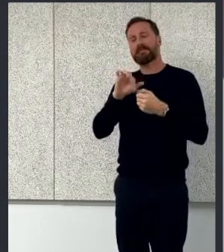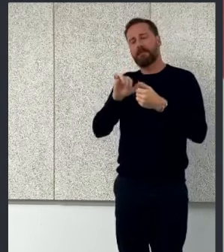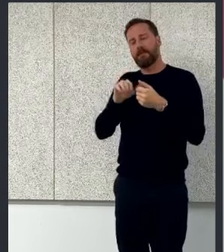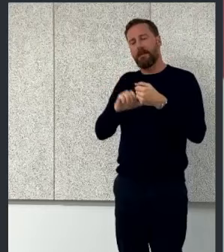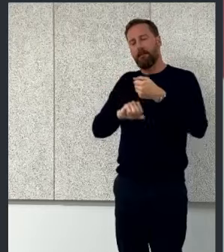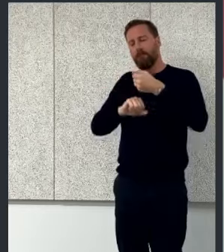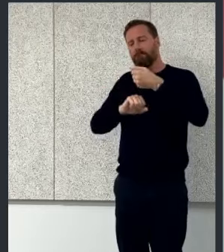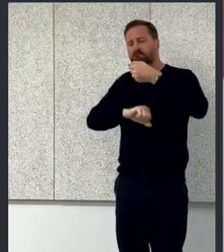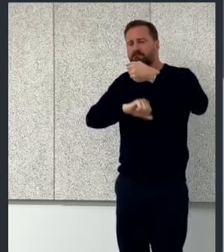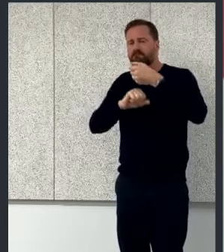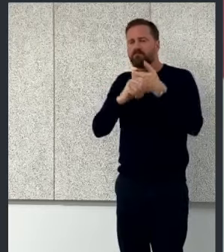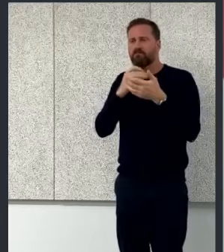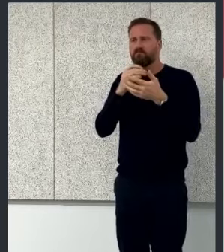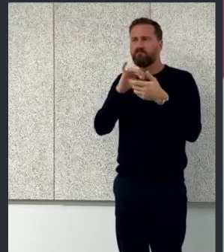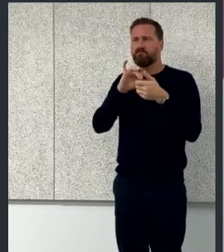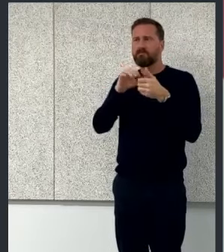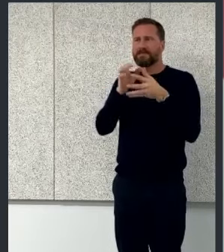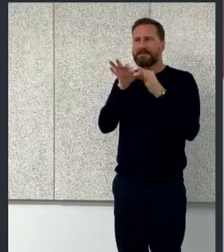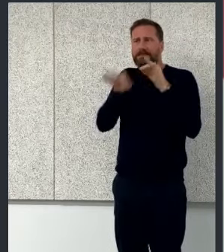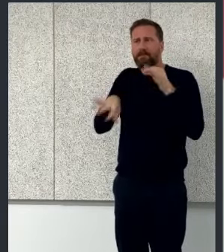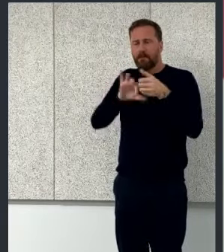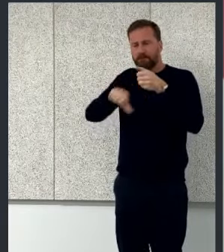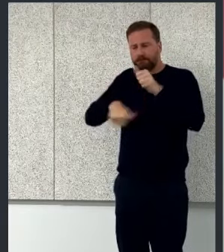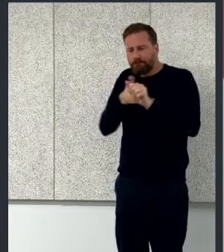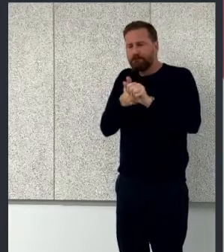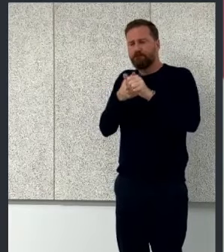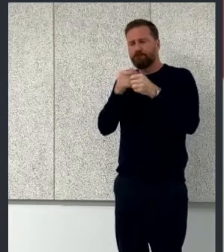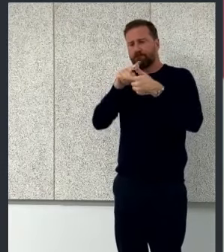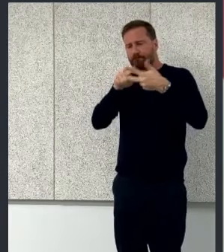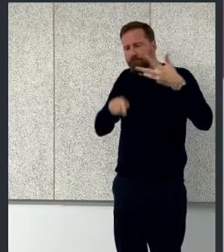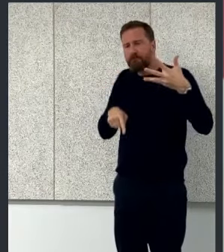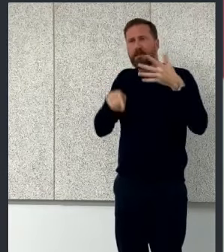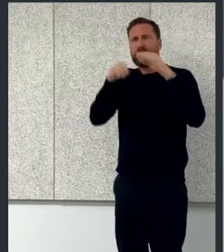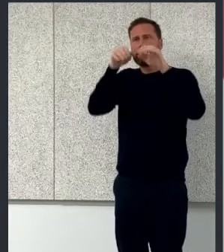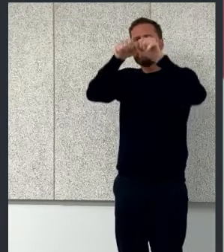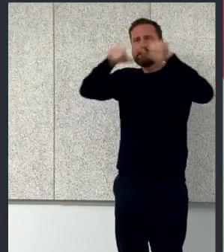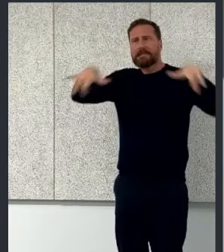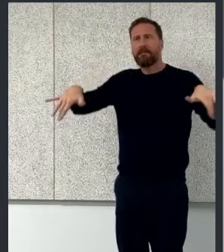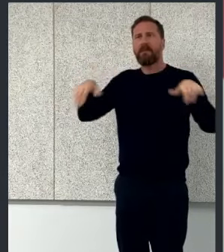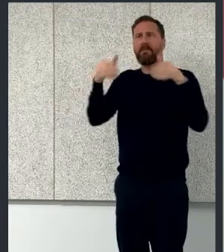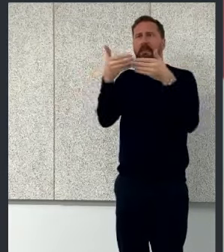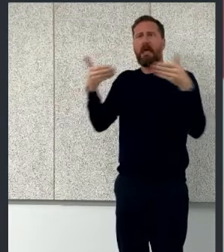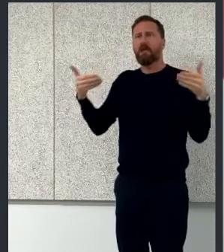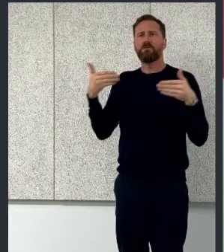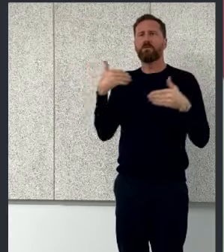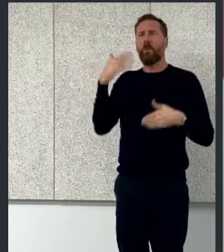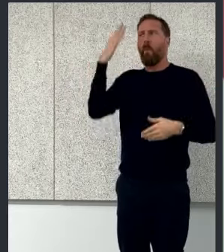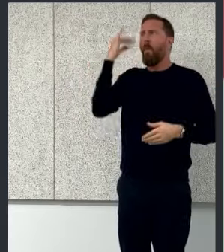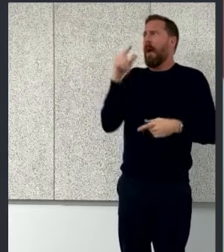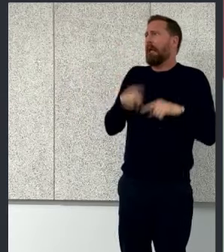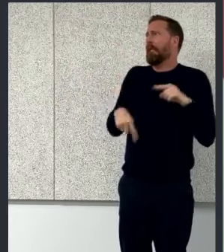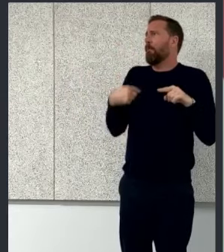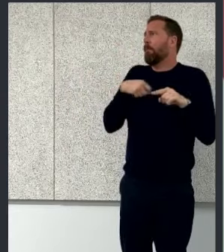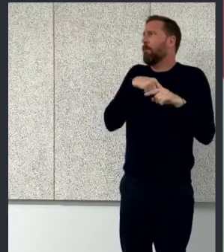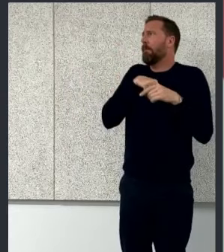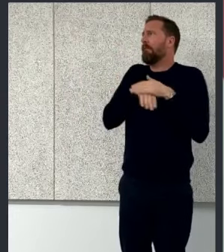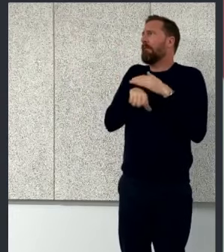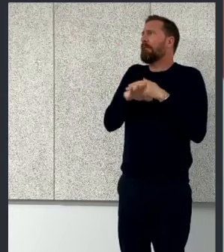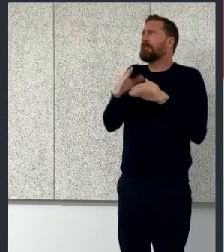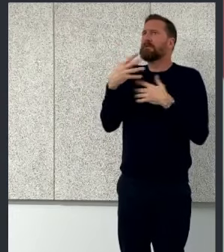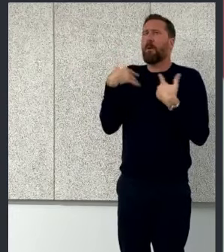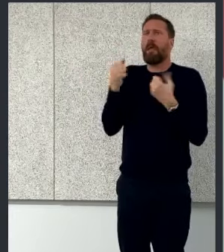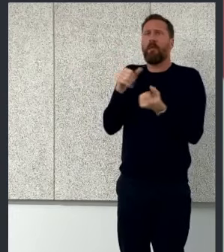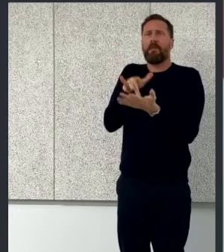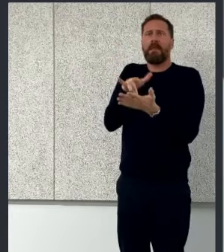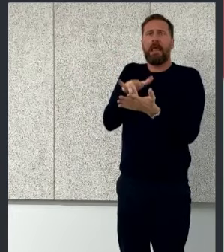of these bigger systemic things, right? Like, why can't we have access to universal healthcare? What does it look like to have a solidarity